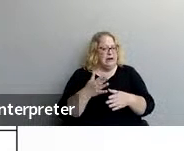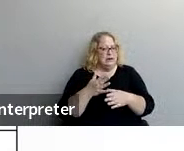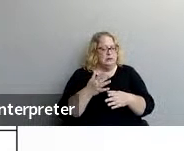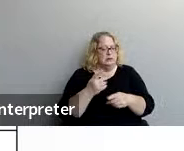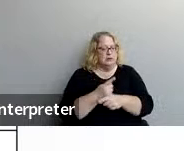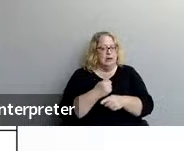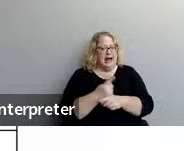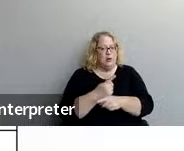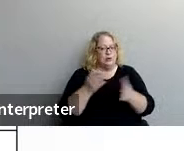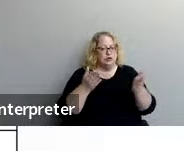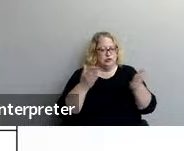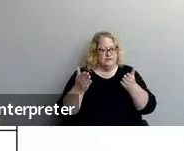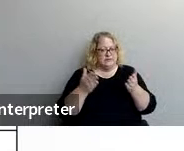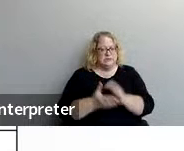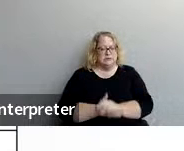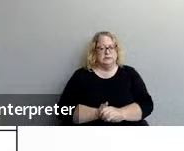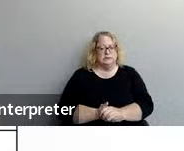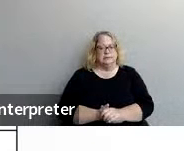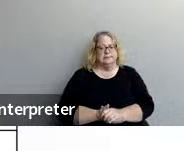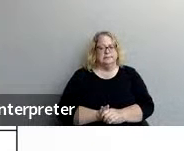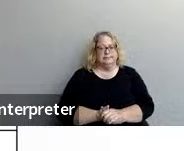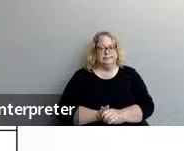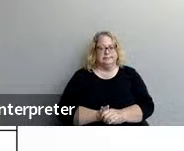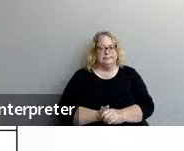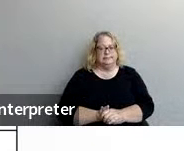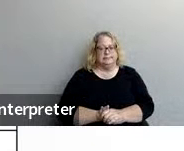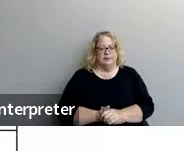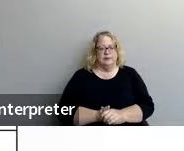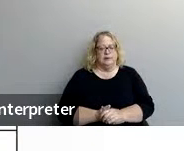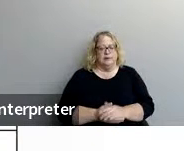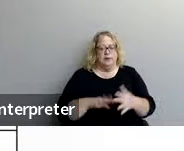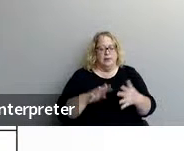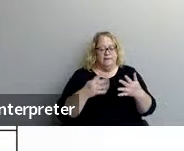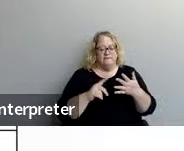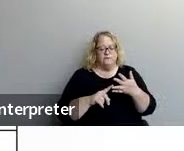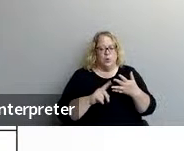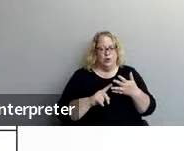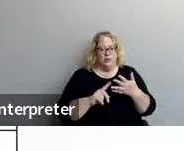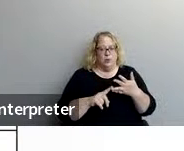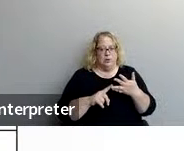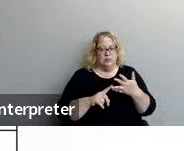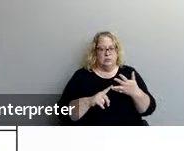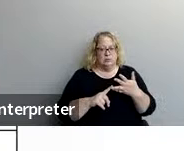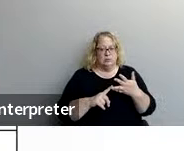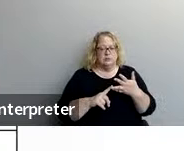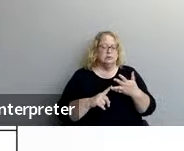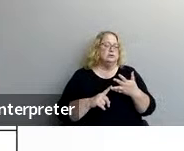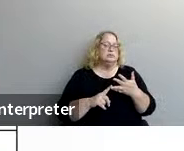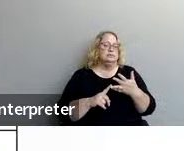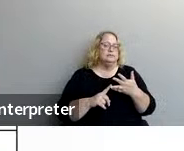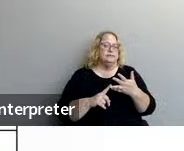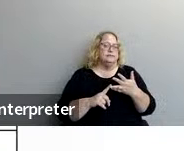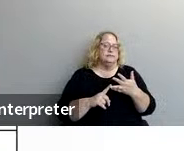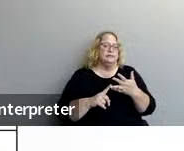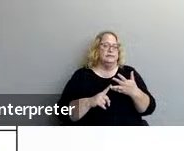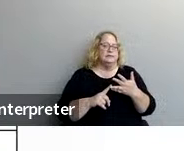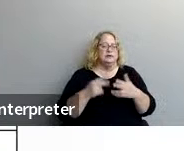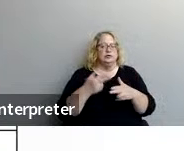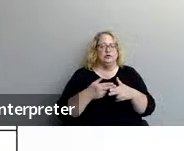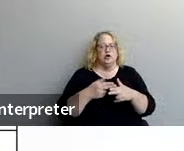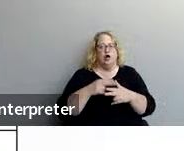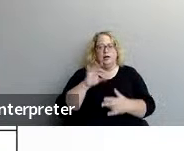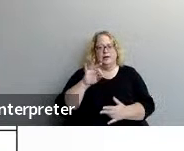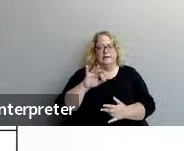to a large degree. The fourth metric there pertains to what is commonly referred to as file